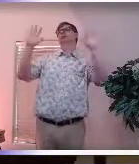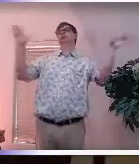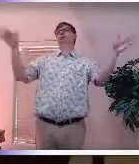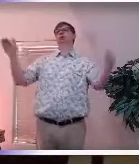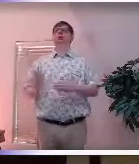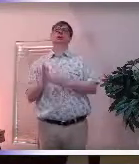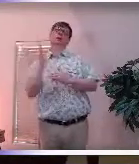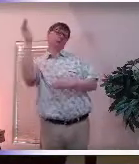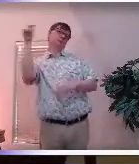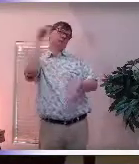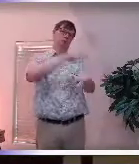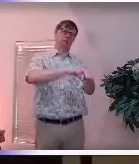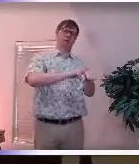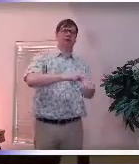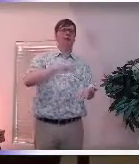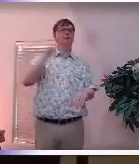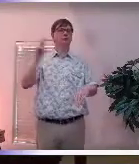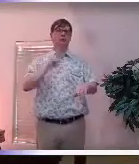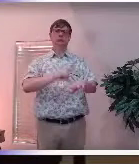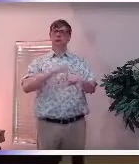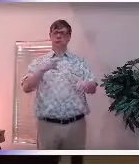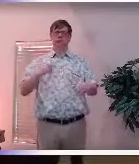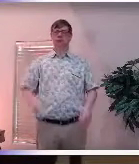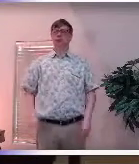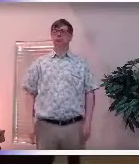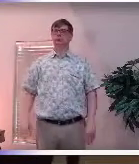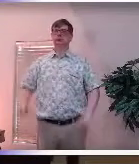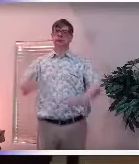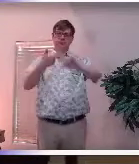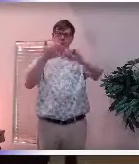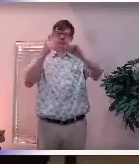for a few months.